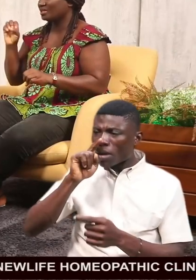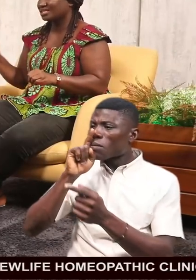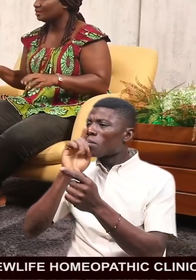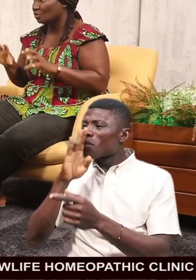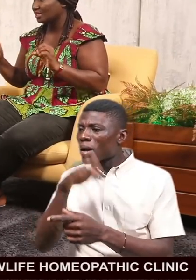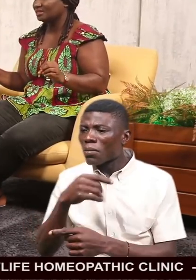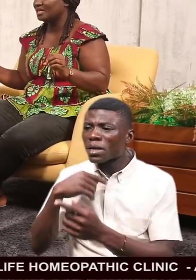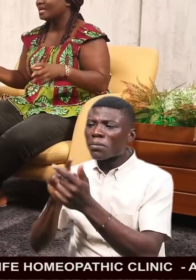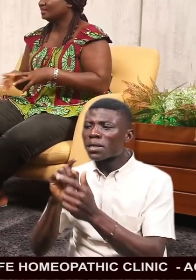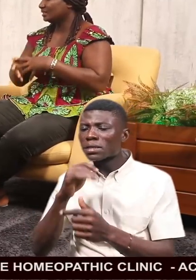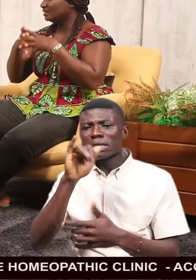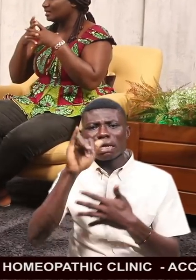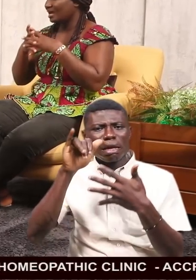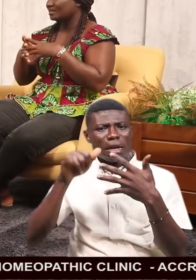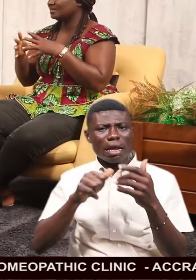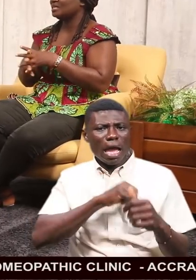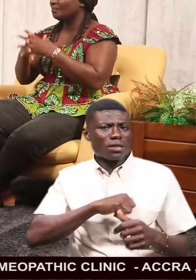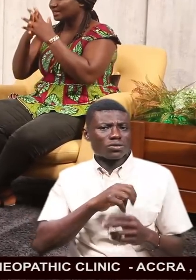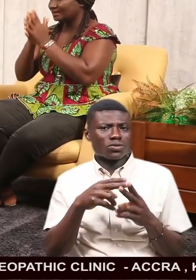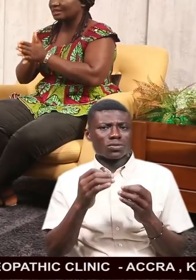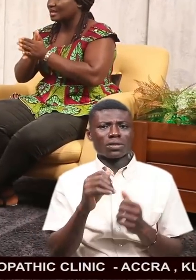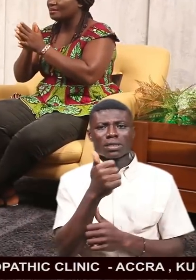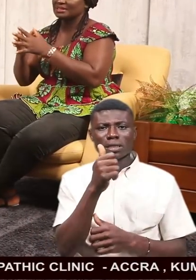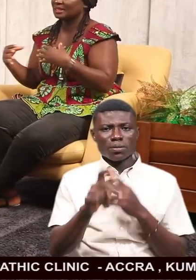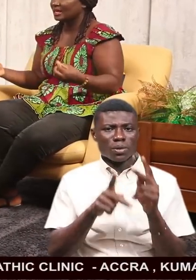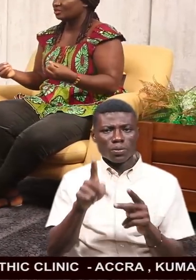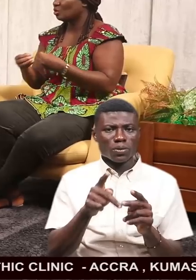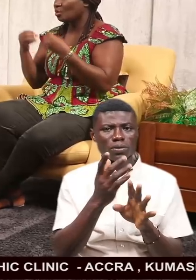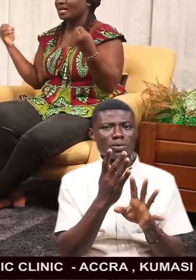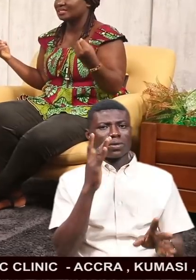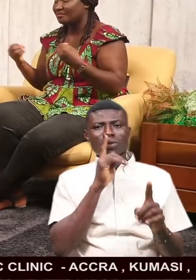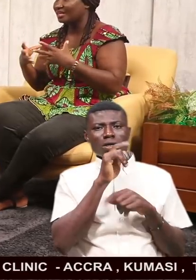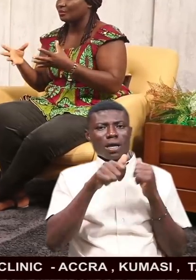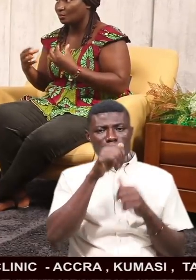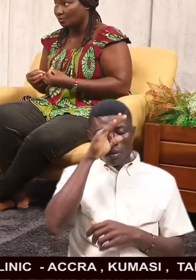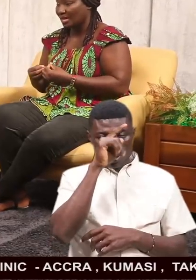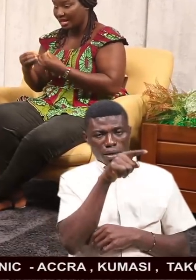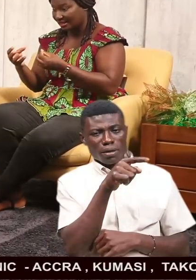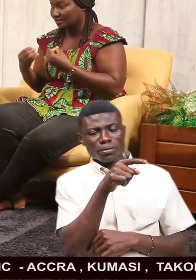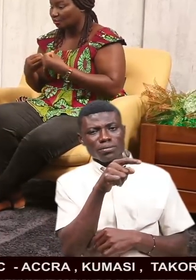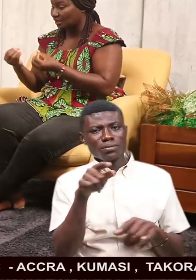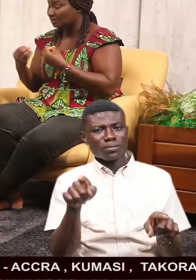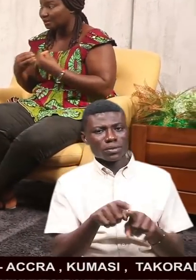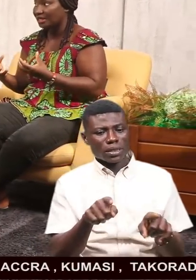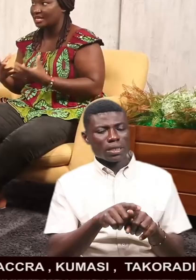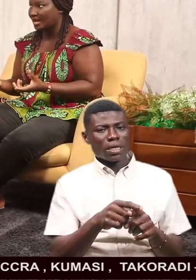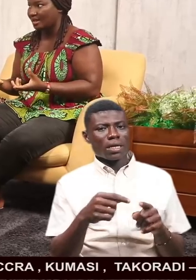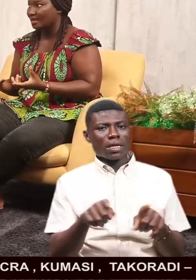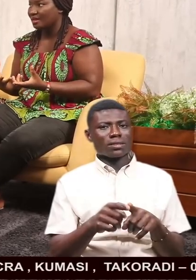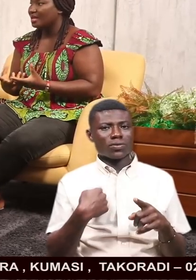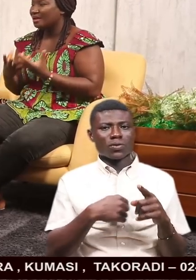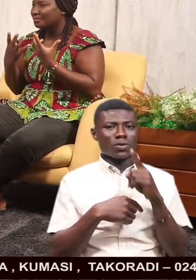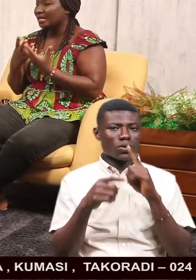say, oh, ye say, oh, ye say. And see, Senipa 10 Ella sunlight or more Casafani, as we speak